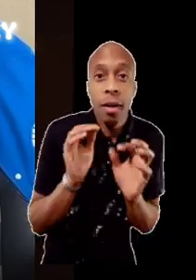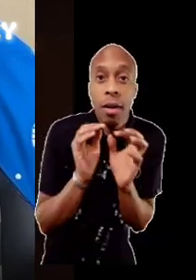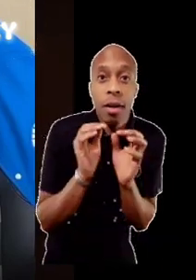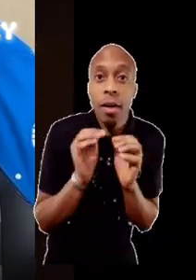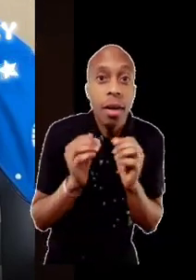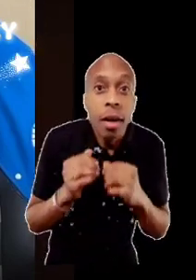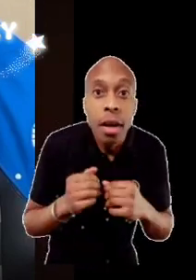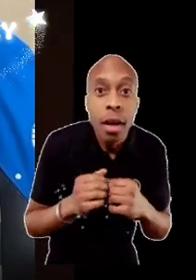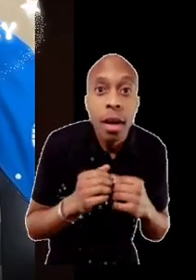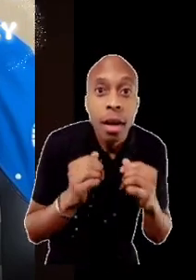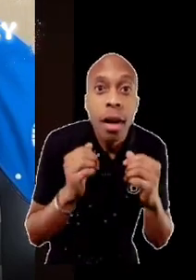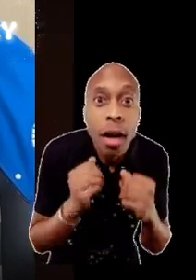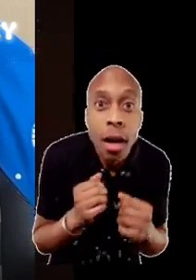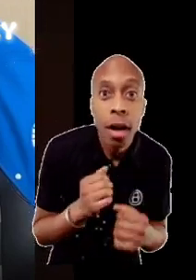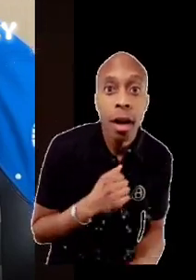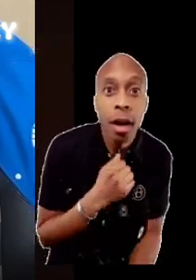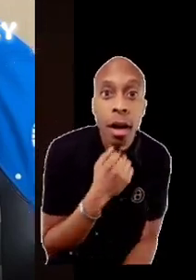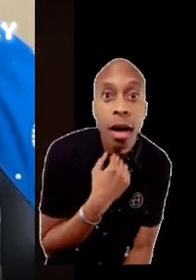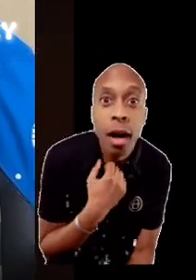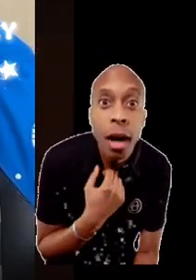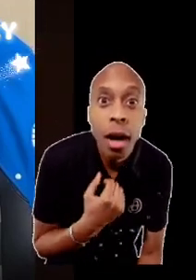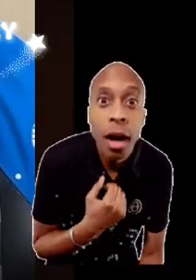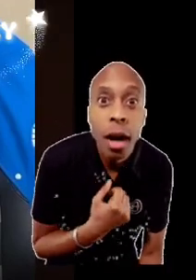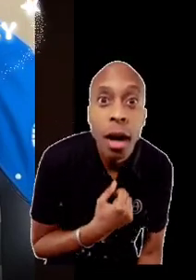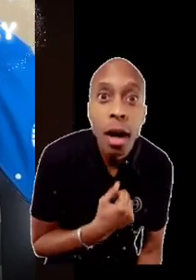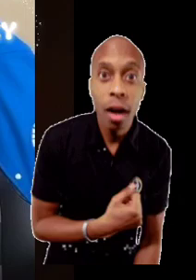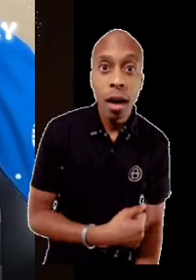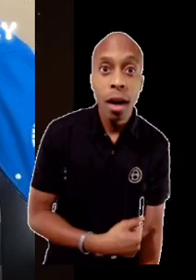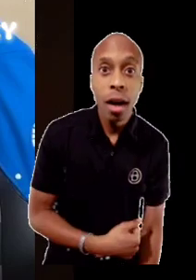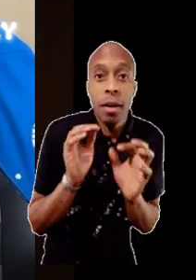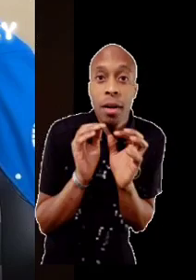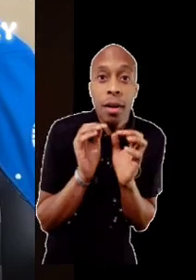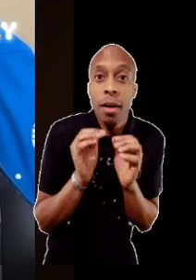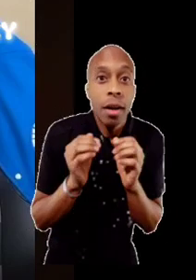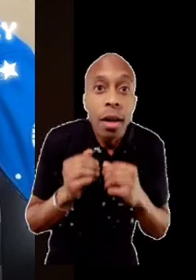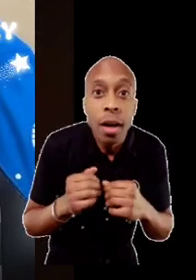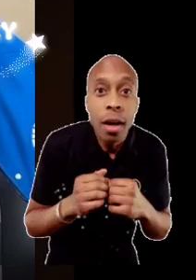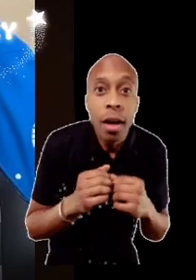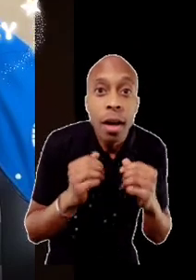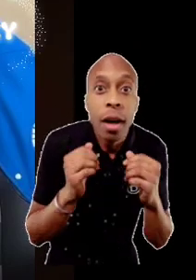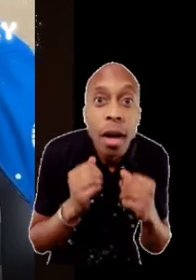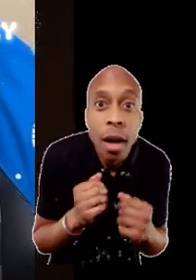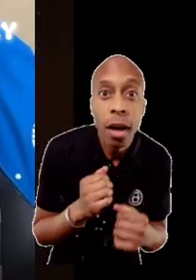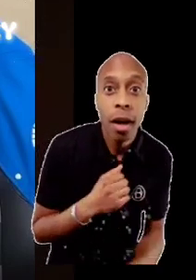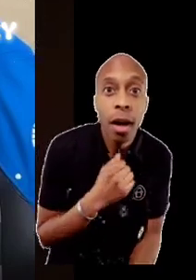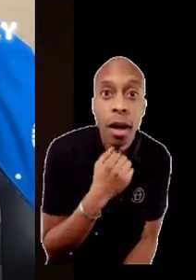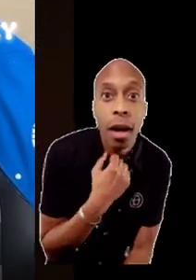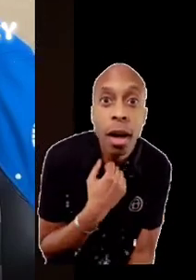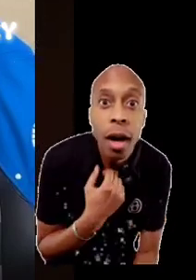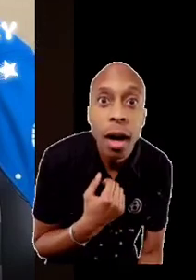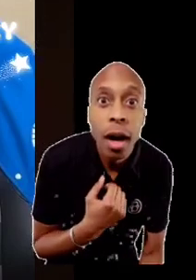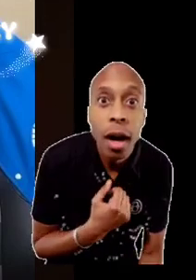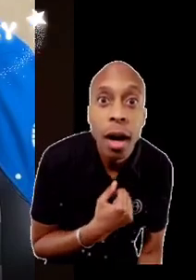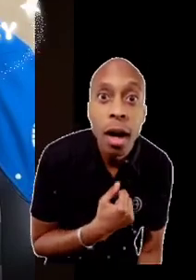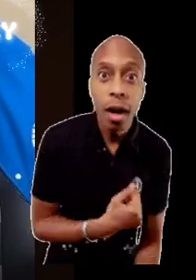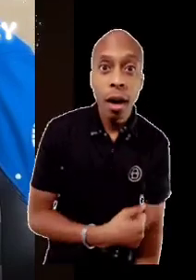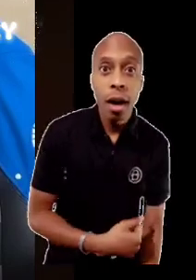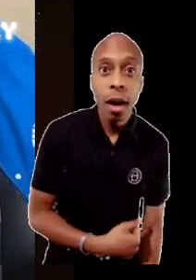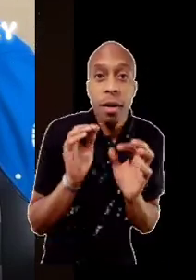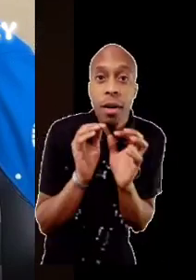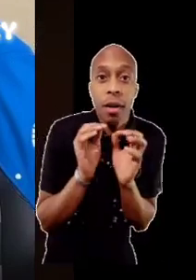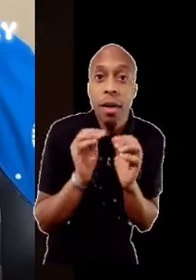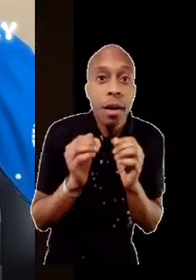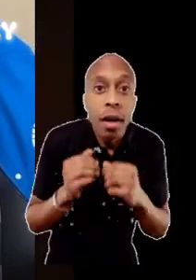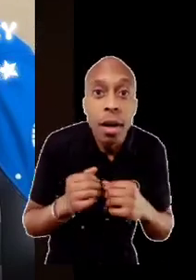do? Out loud and in silence, because we don't want to mind one woman business and slaughter